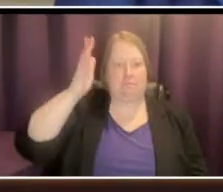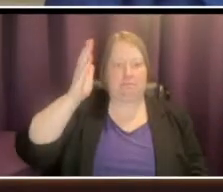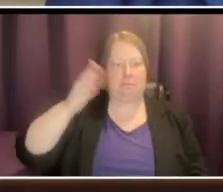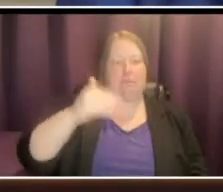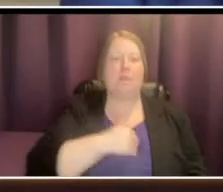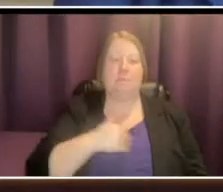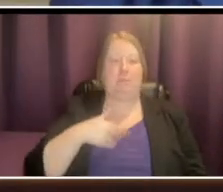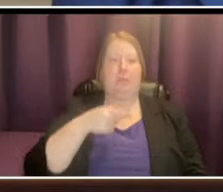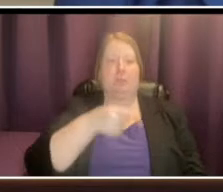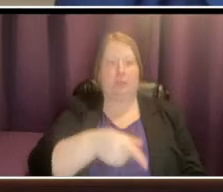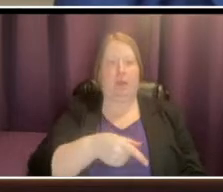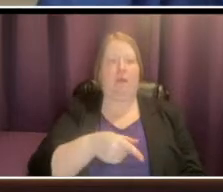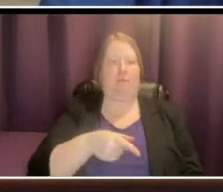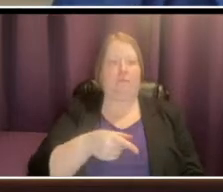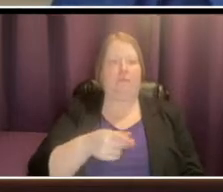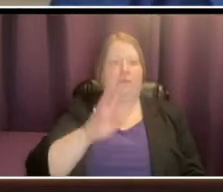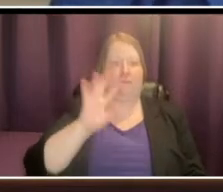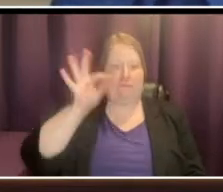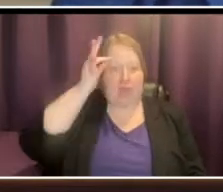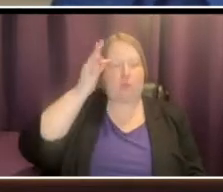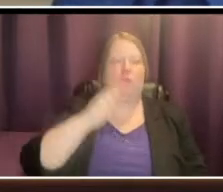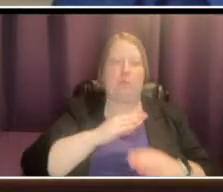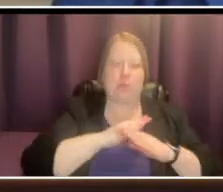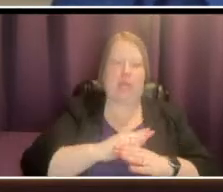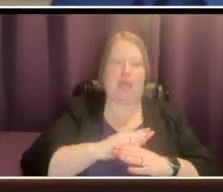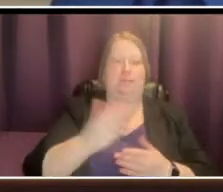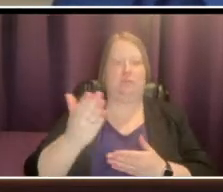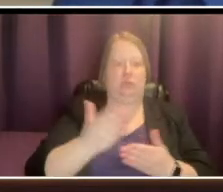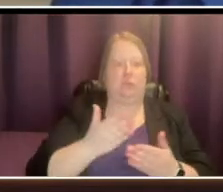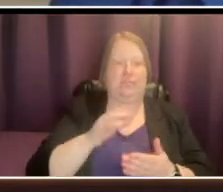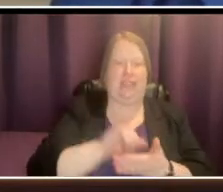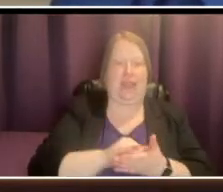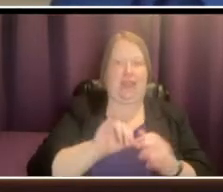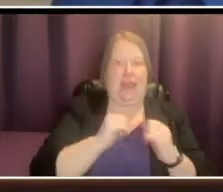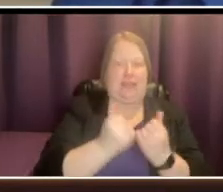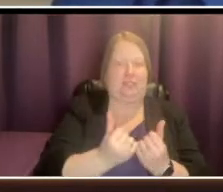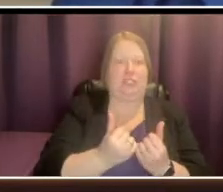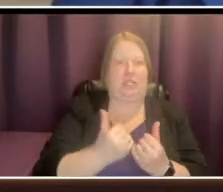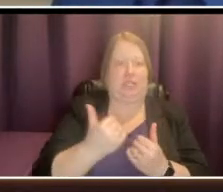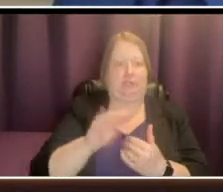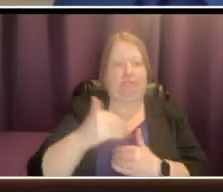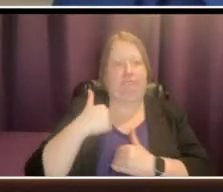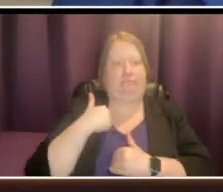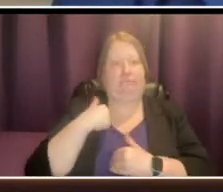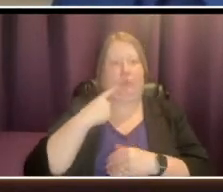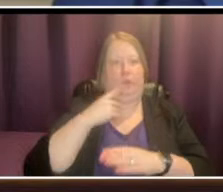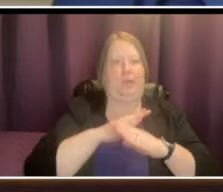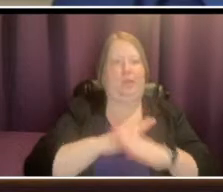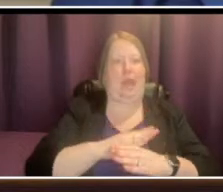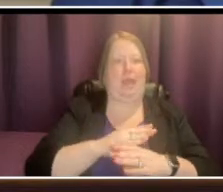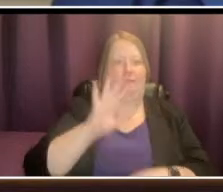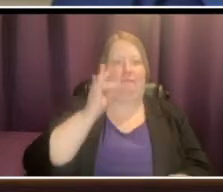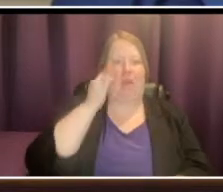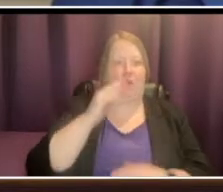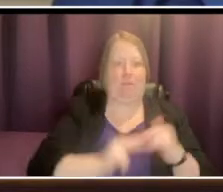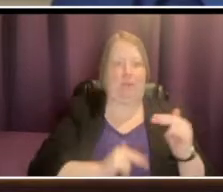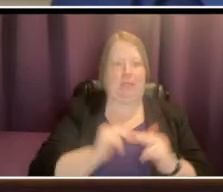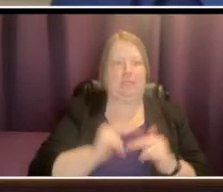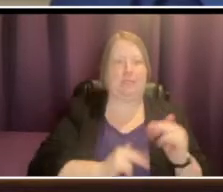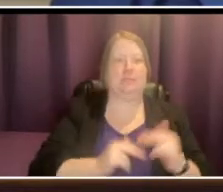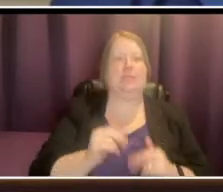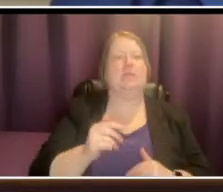agency tasked with protecting federal buildings, were alerted about an arrest of a protester with a gun on his